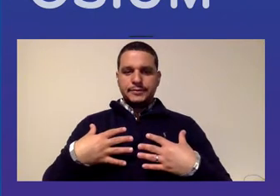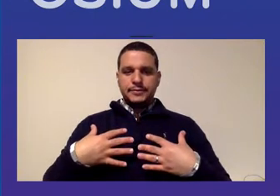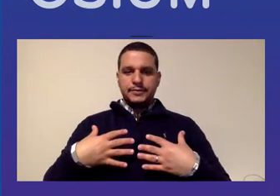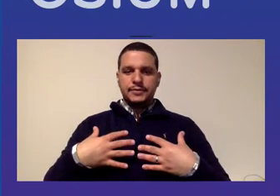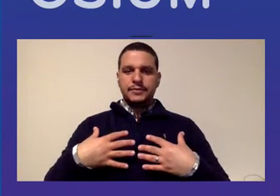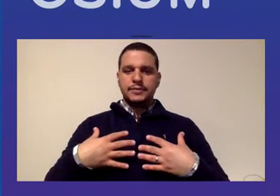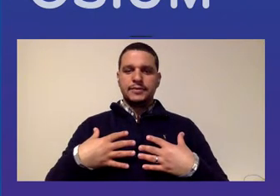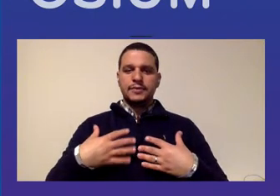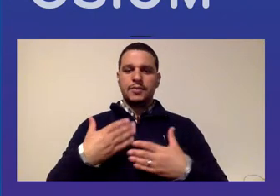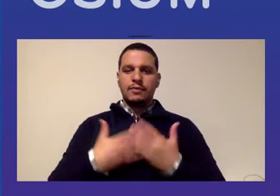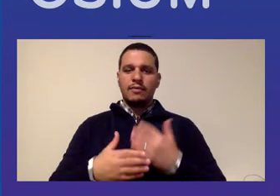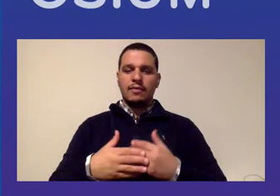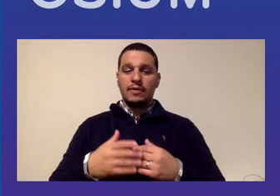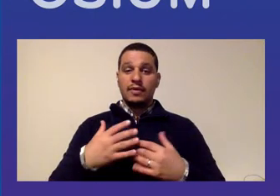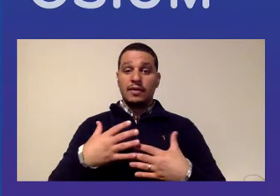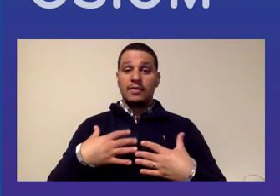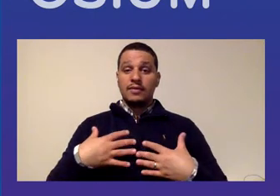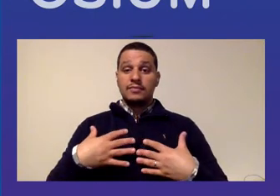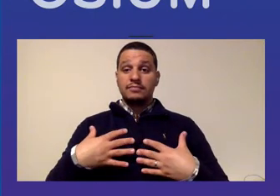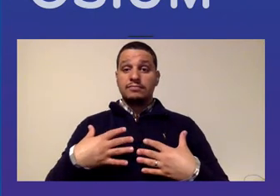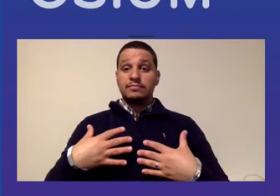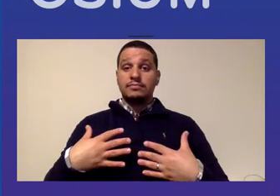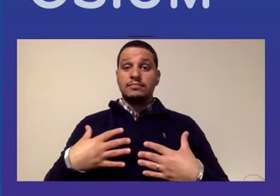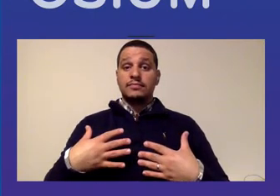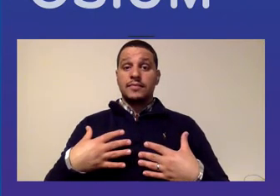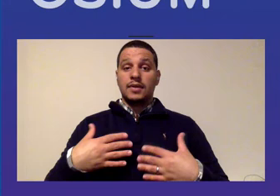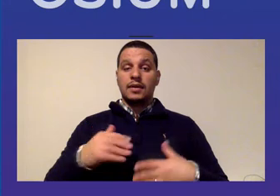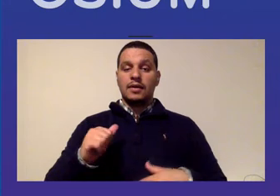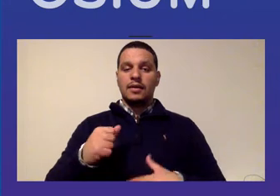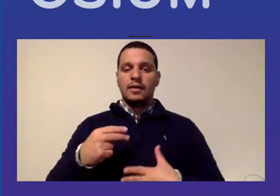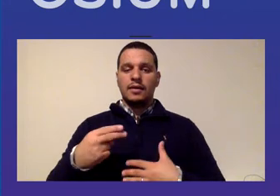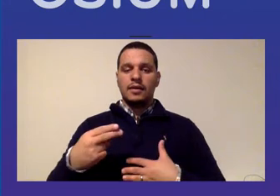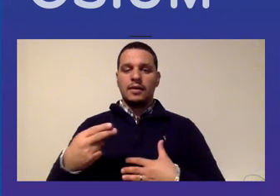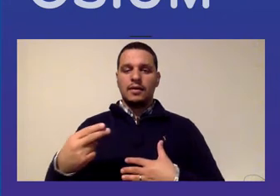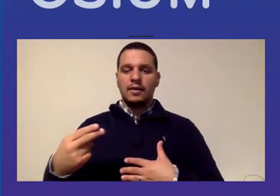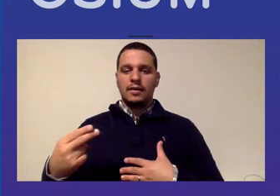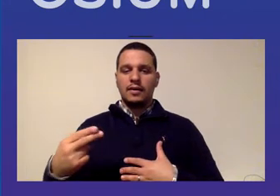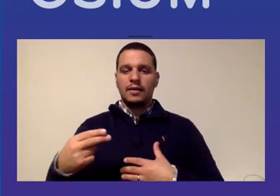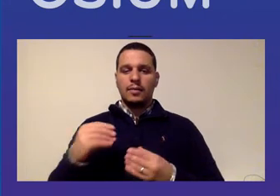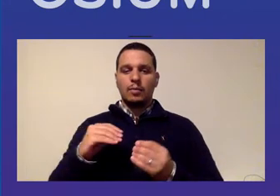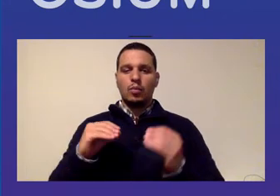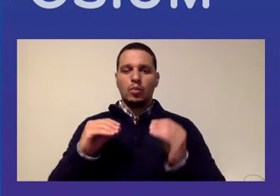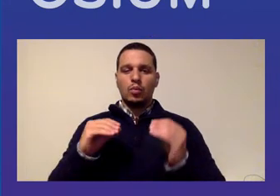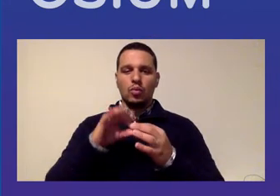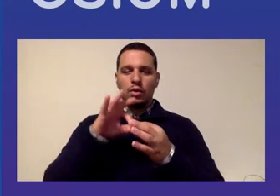And as you exhale, feeling even more connection through your feet and through your seat.